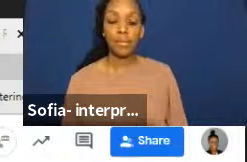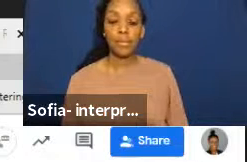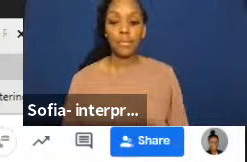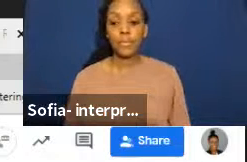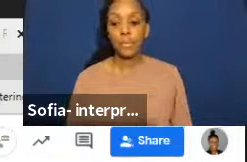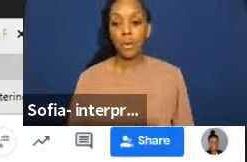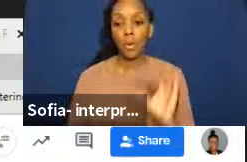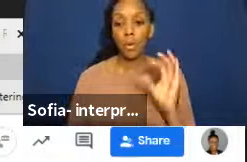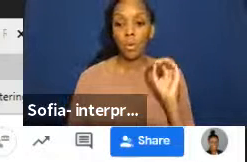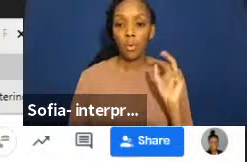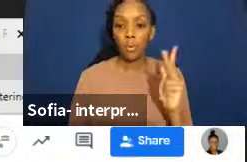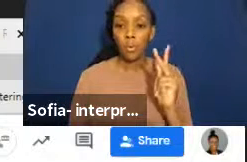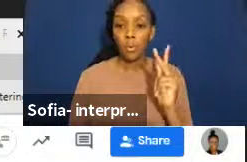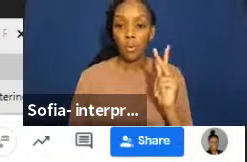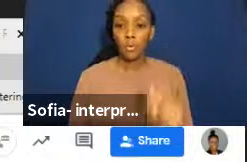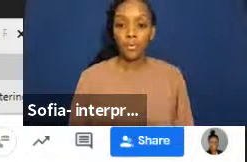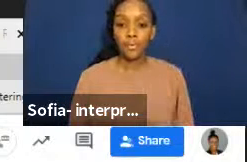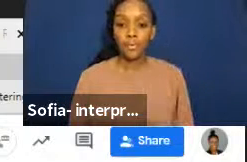Okay.